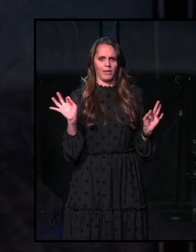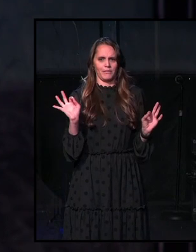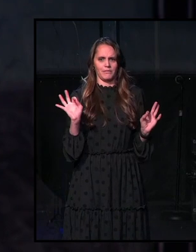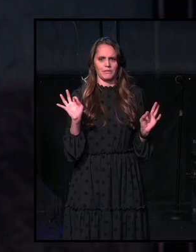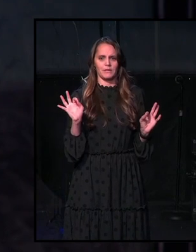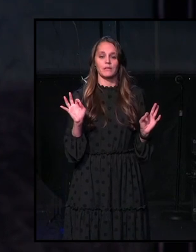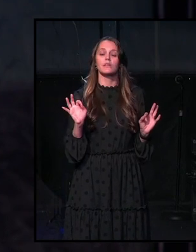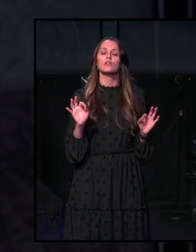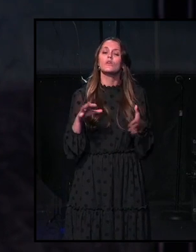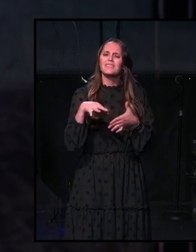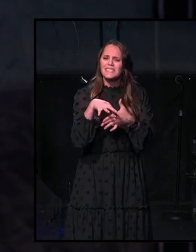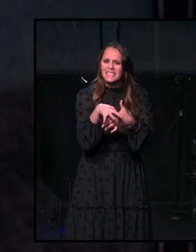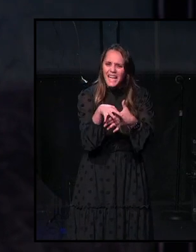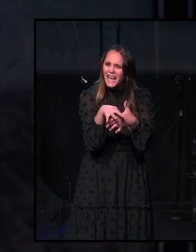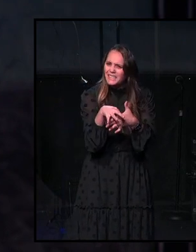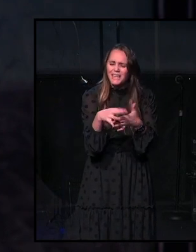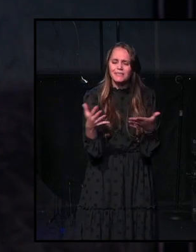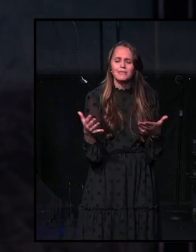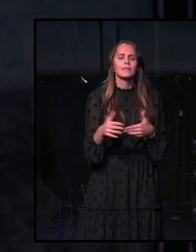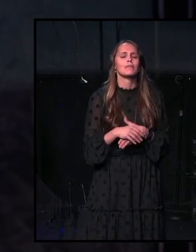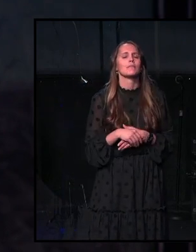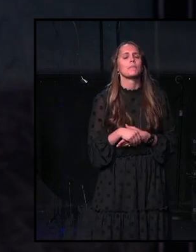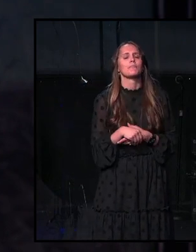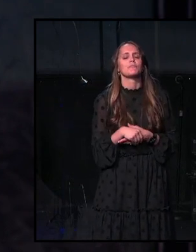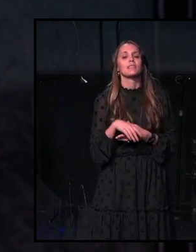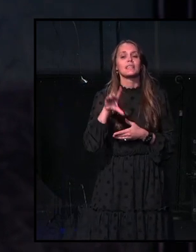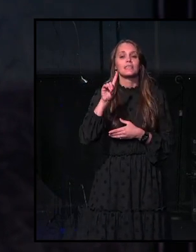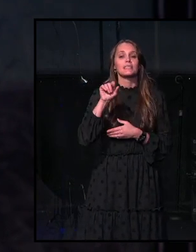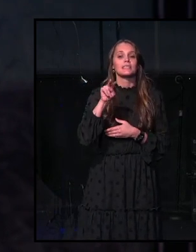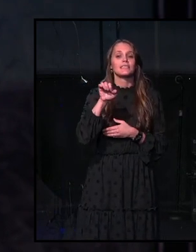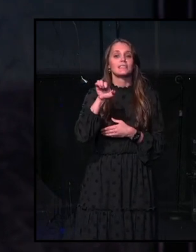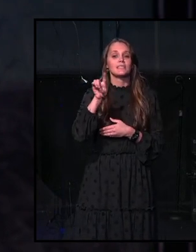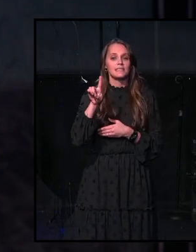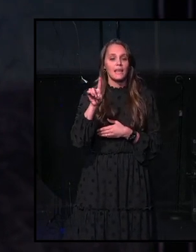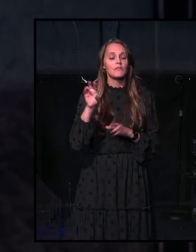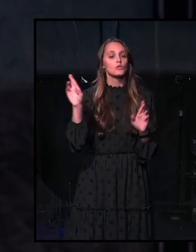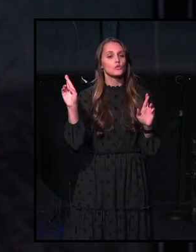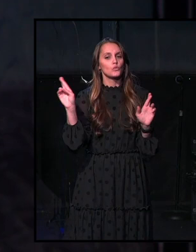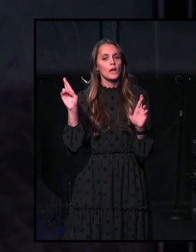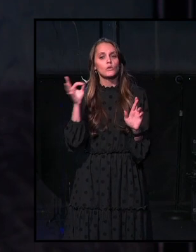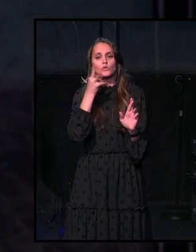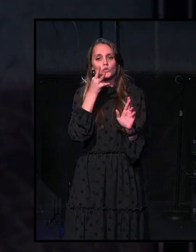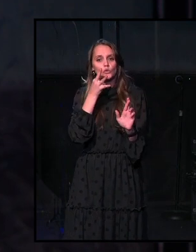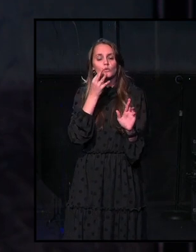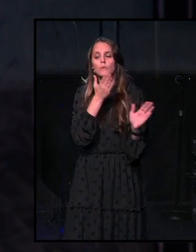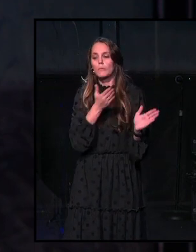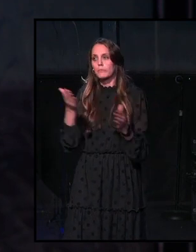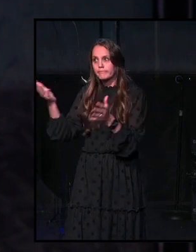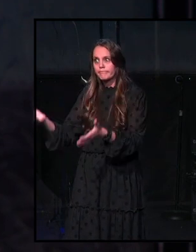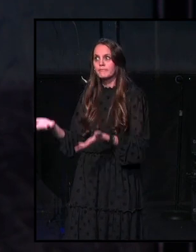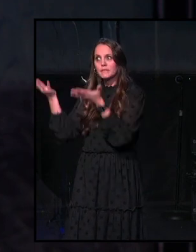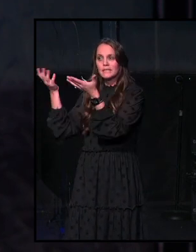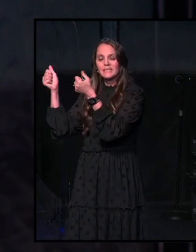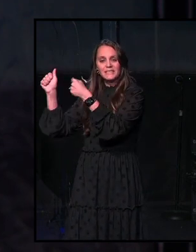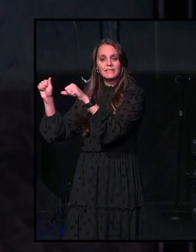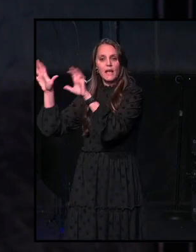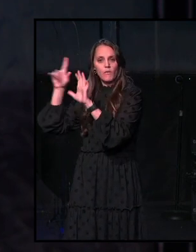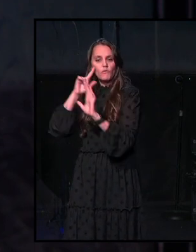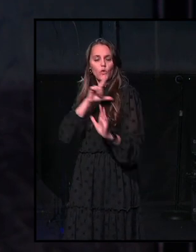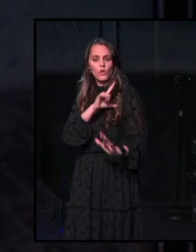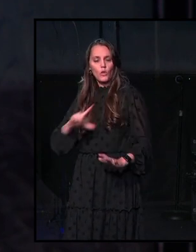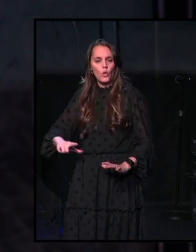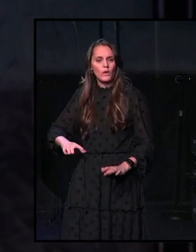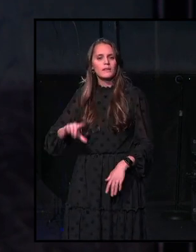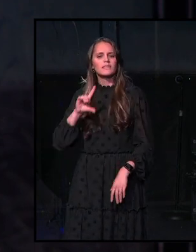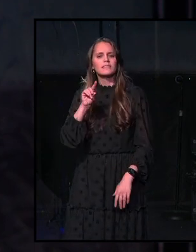So the context of this is David is getting ready to make a sacrifice to the Lord, and David understood